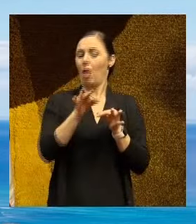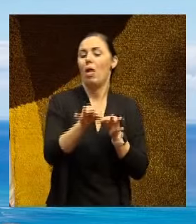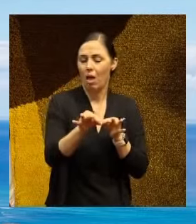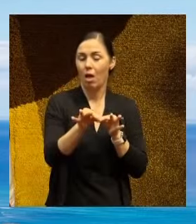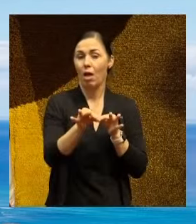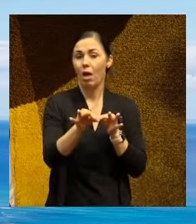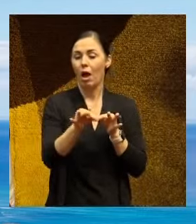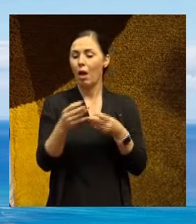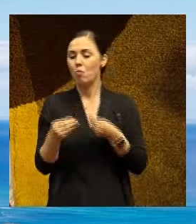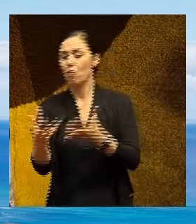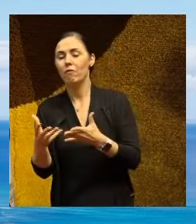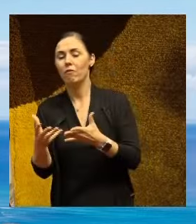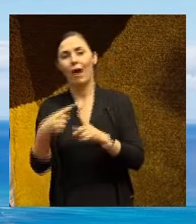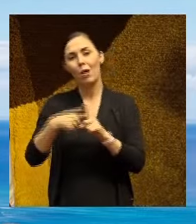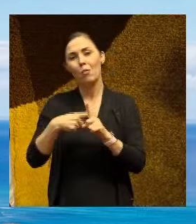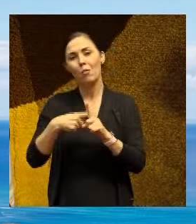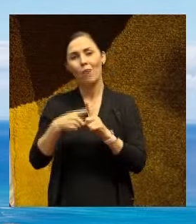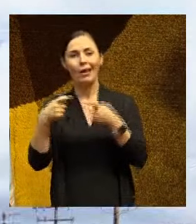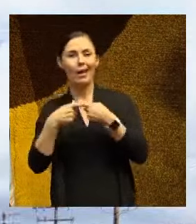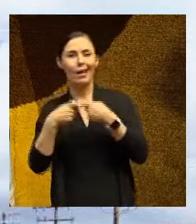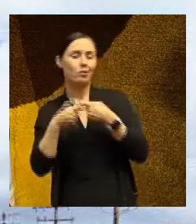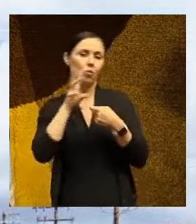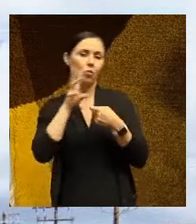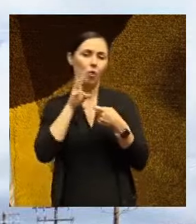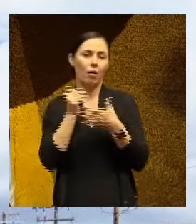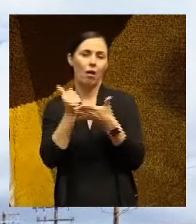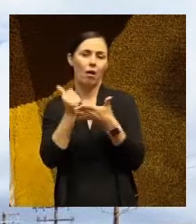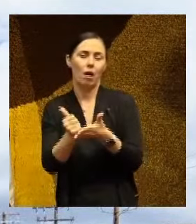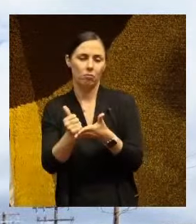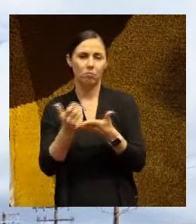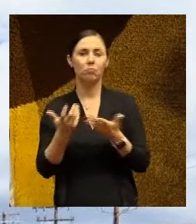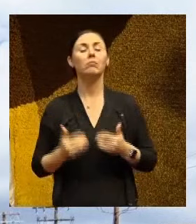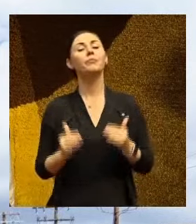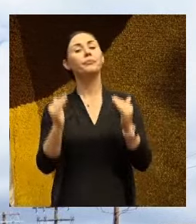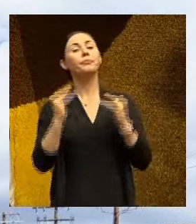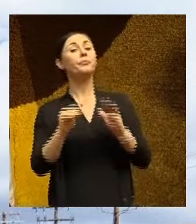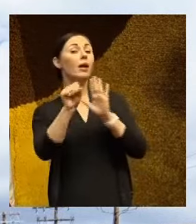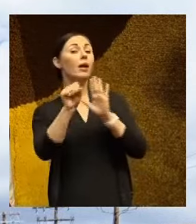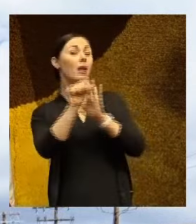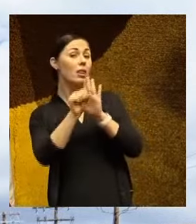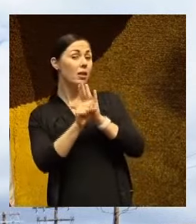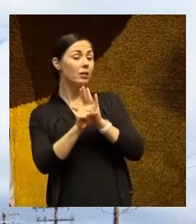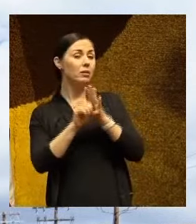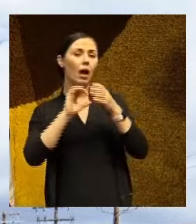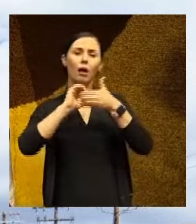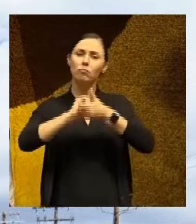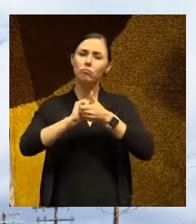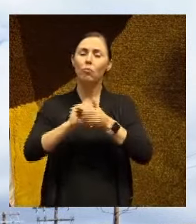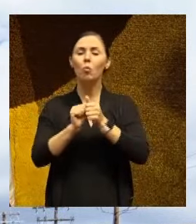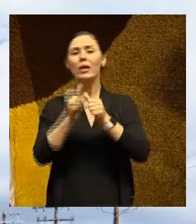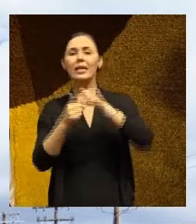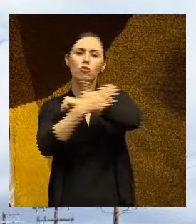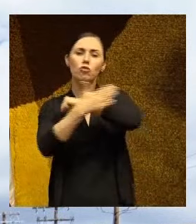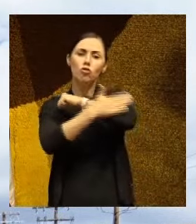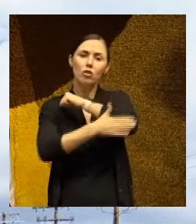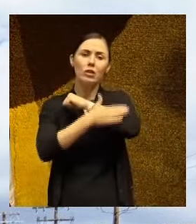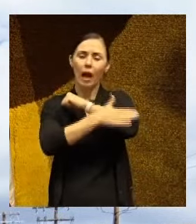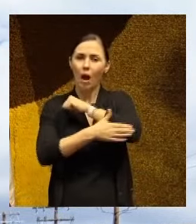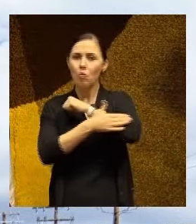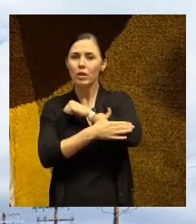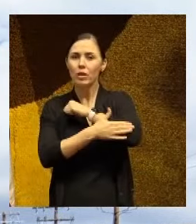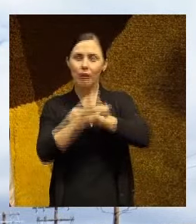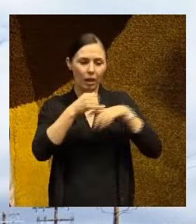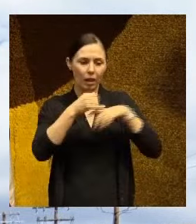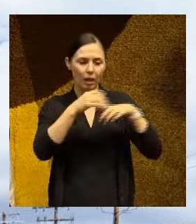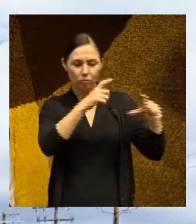utility assistance. The state is also working closely with the counties to increase the number of affordable